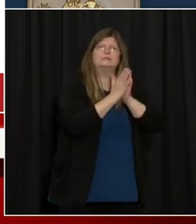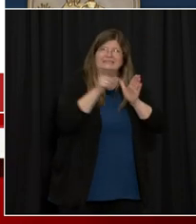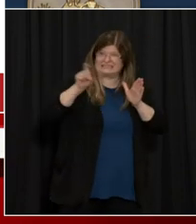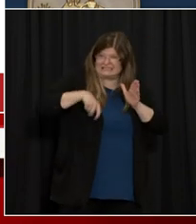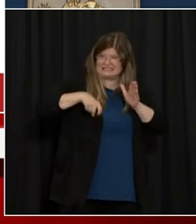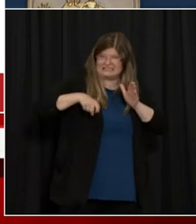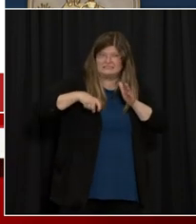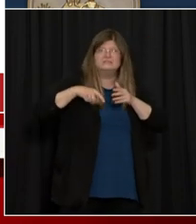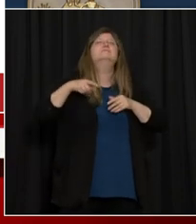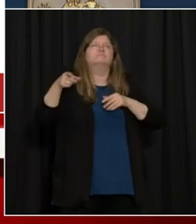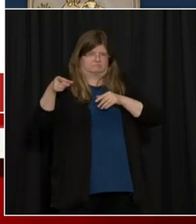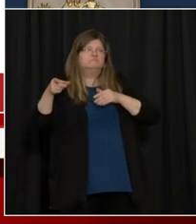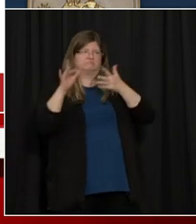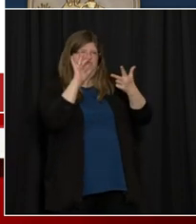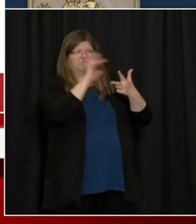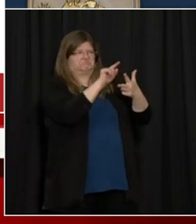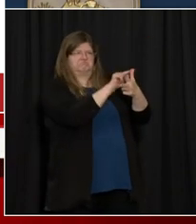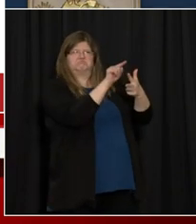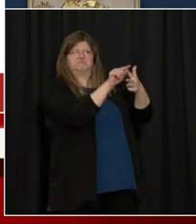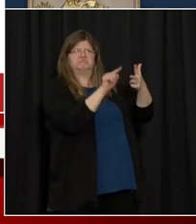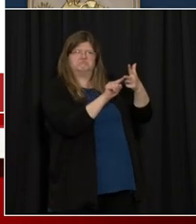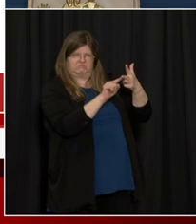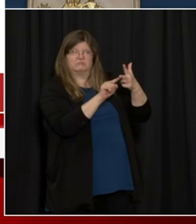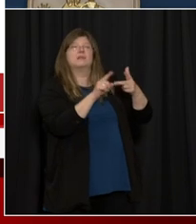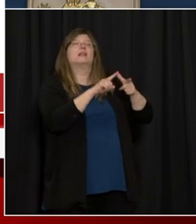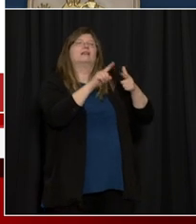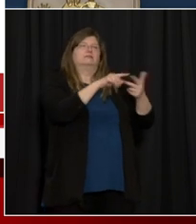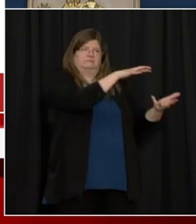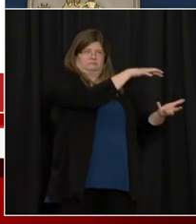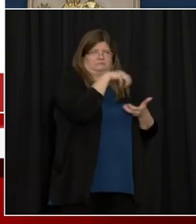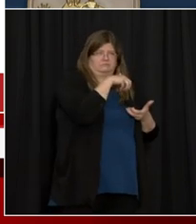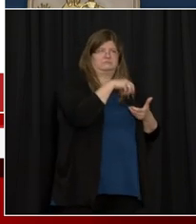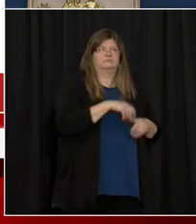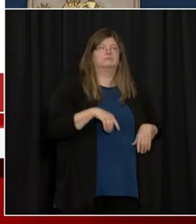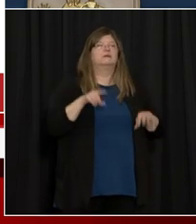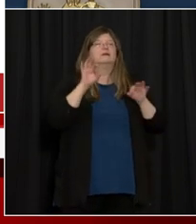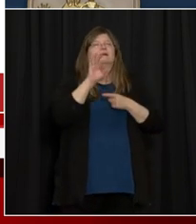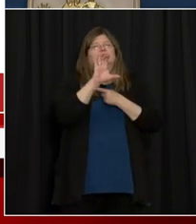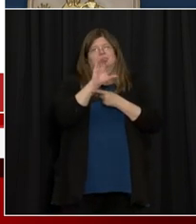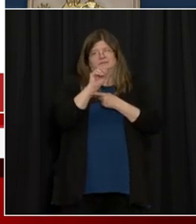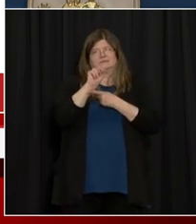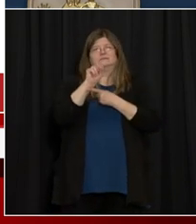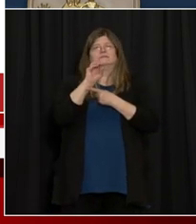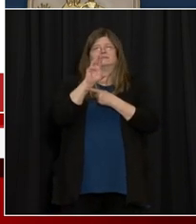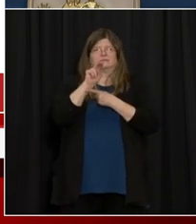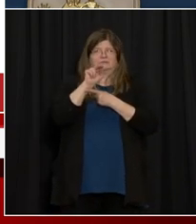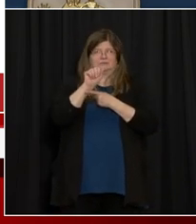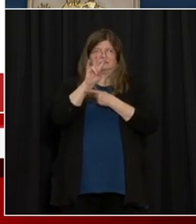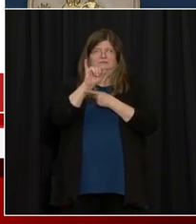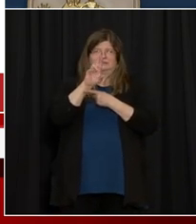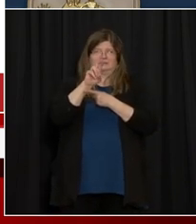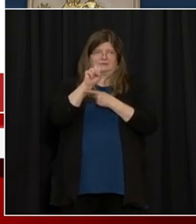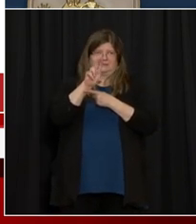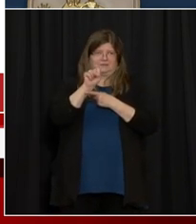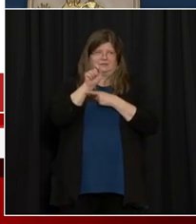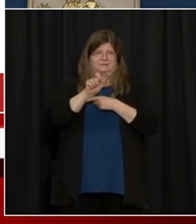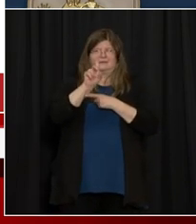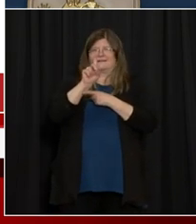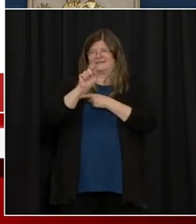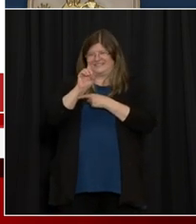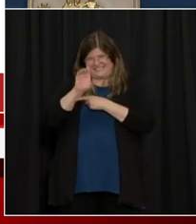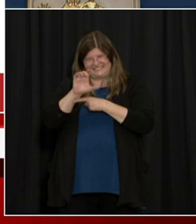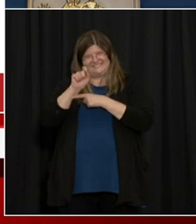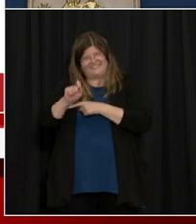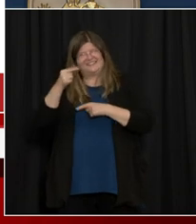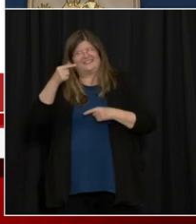to coronavirus.dc.gov, where we will also put up a link on how to request one of these